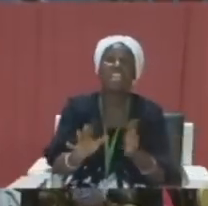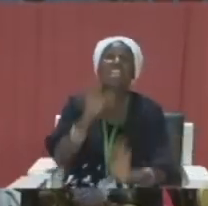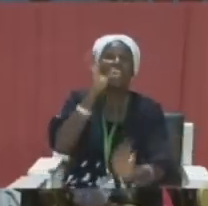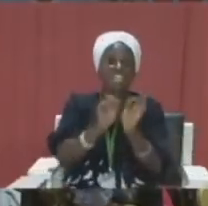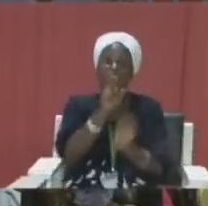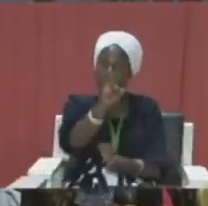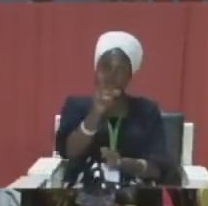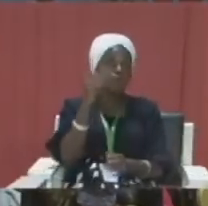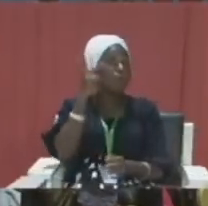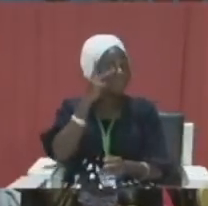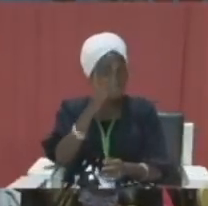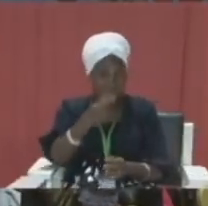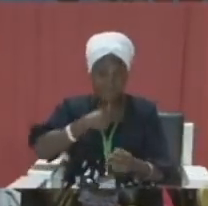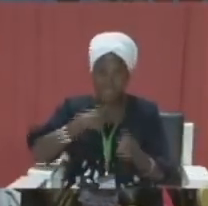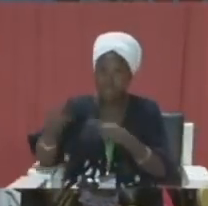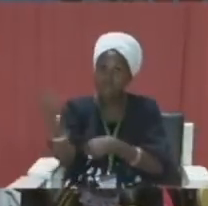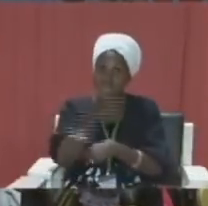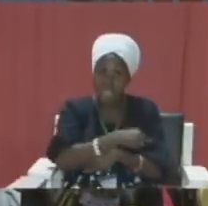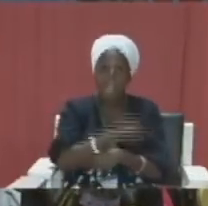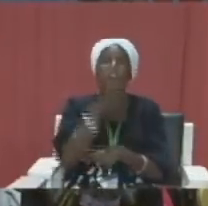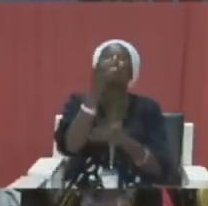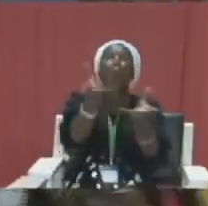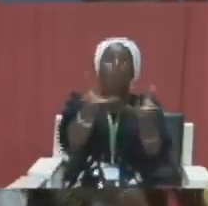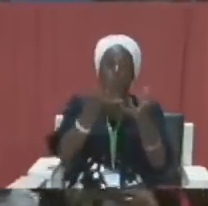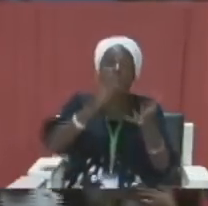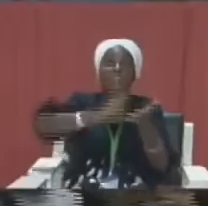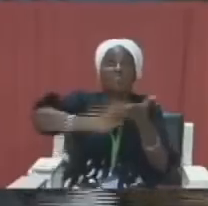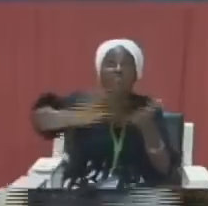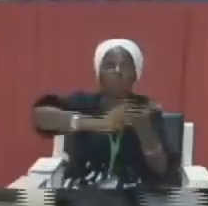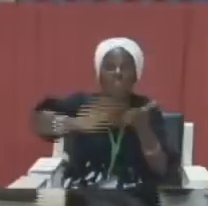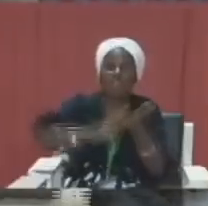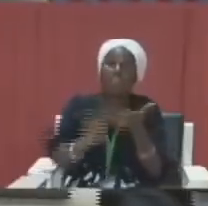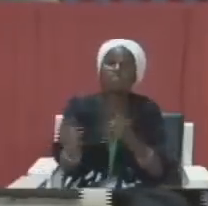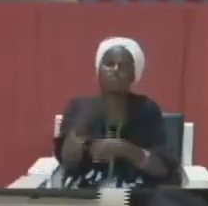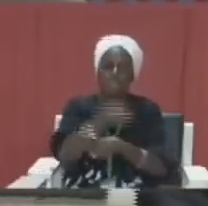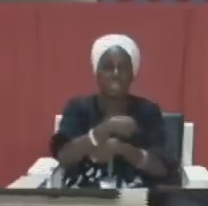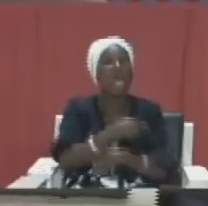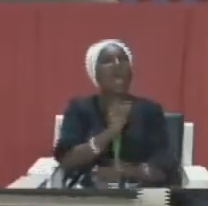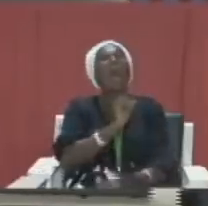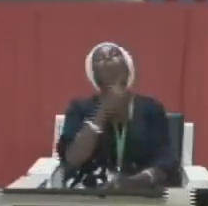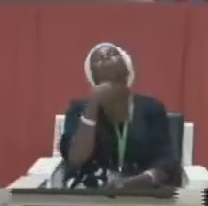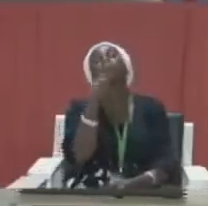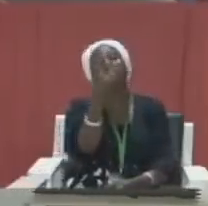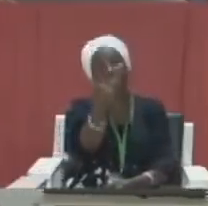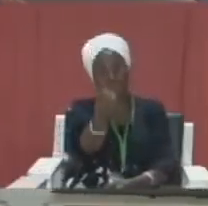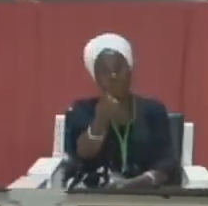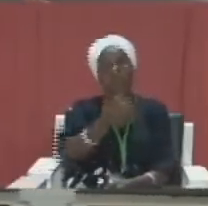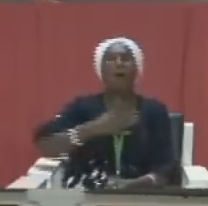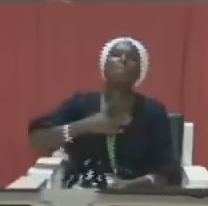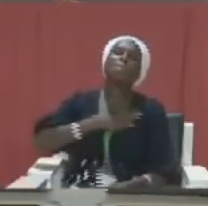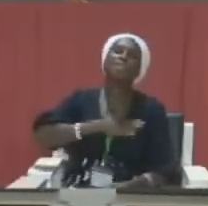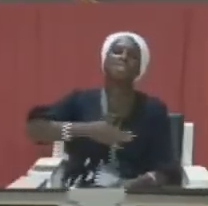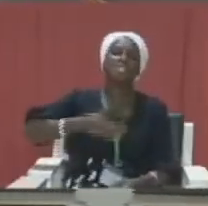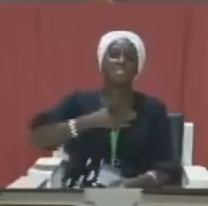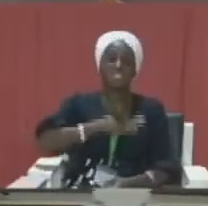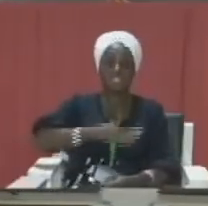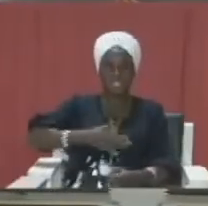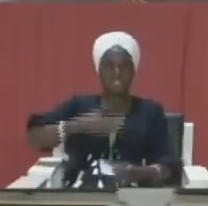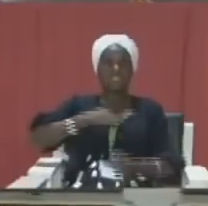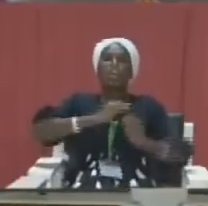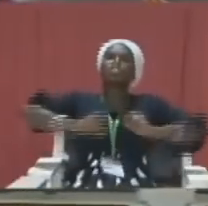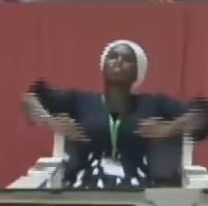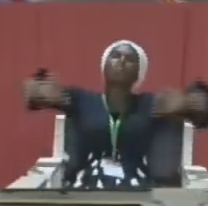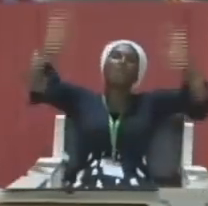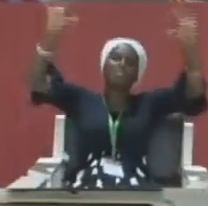voice and you need forgiveness, I am going to give you the opportunity to come and be forgiven.